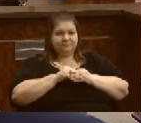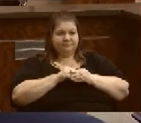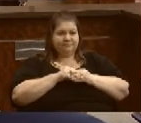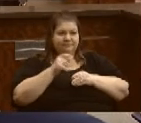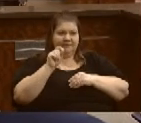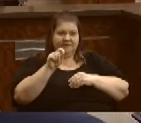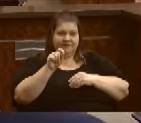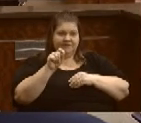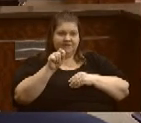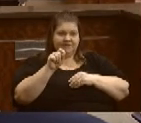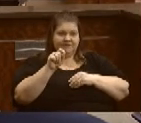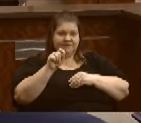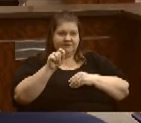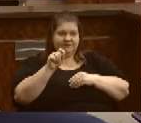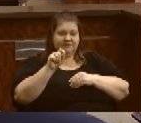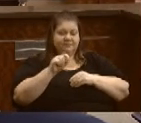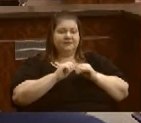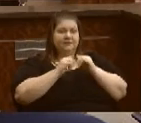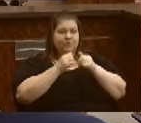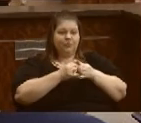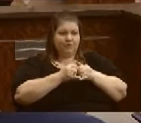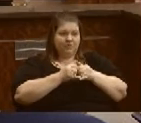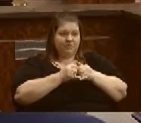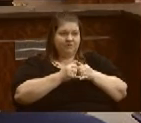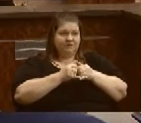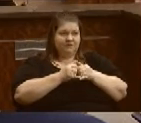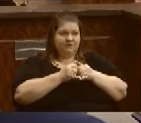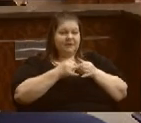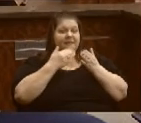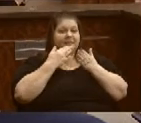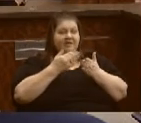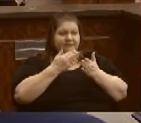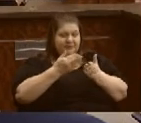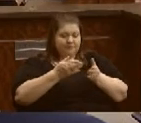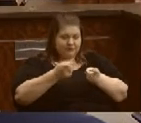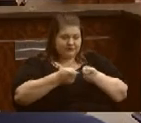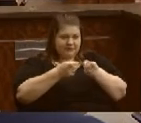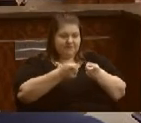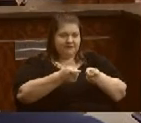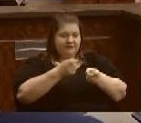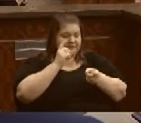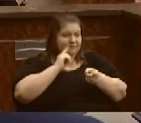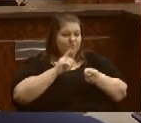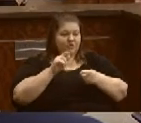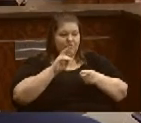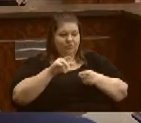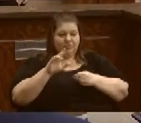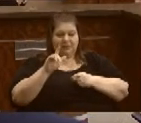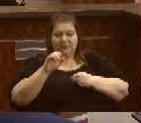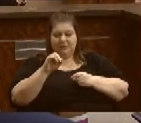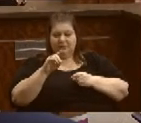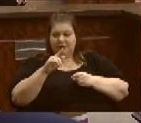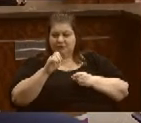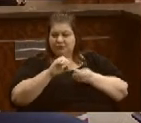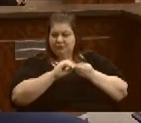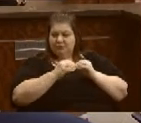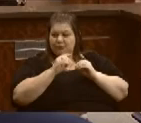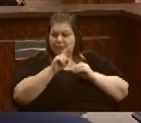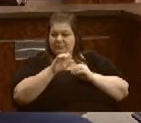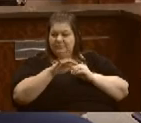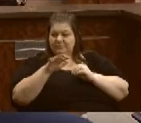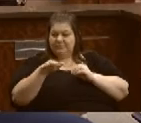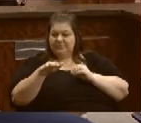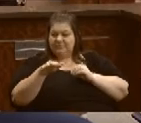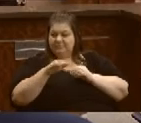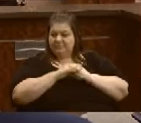Therefore, the award is gratefully presented on behalf of the Laurel Lodge, number 155, Knights